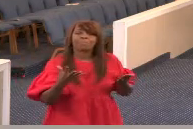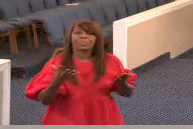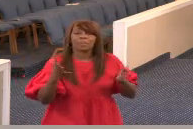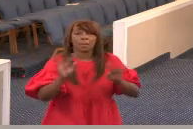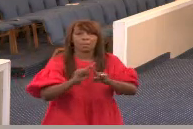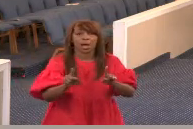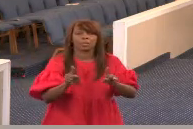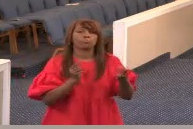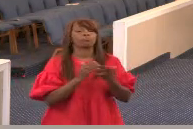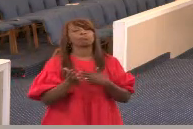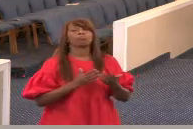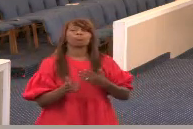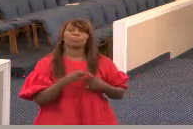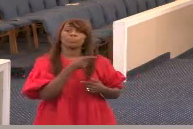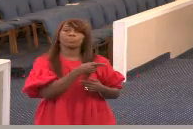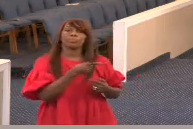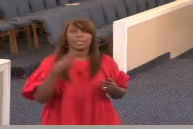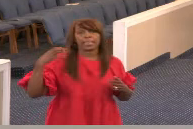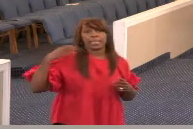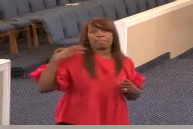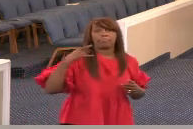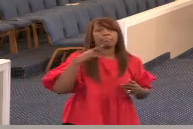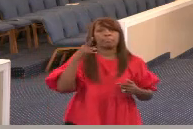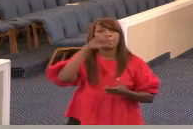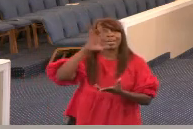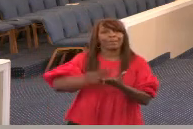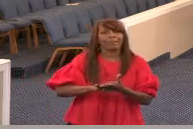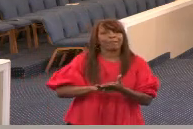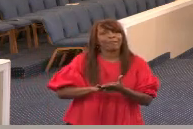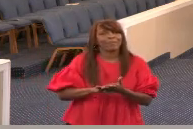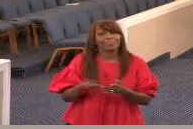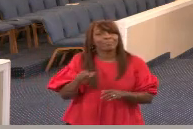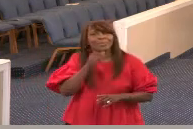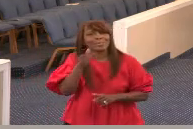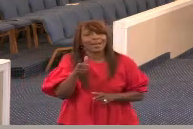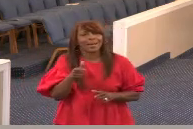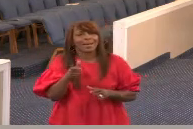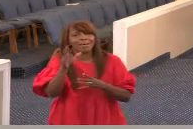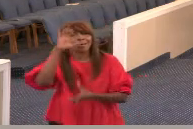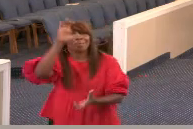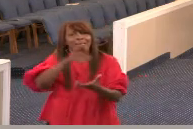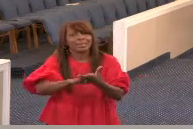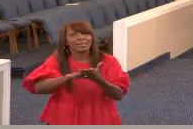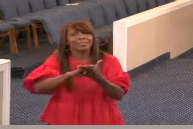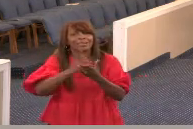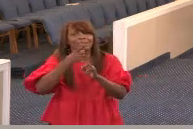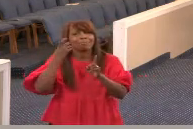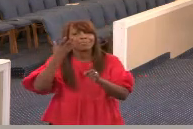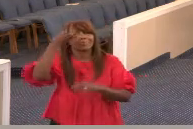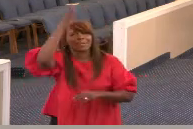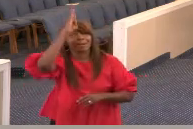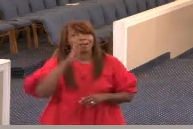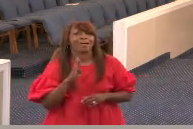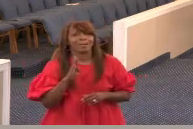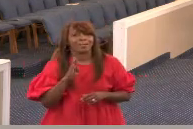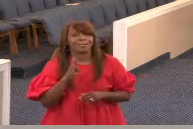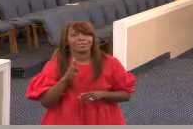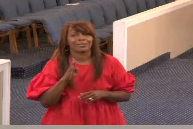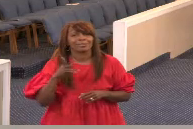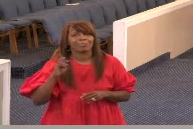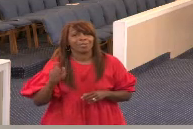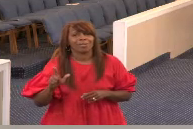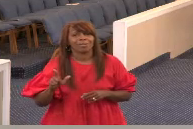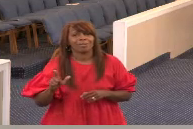Nevertheless, the centurion believed the master and the owner of the ship more than those things which were spoken by